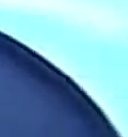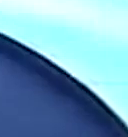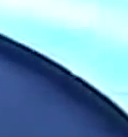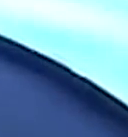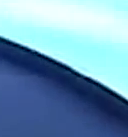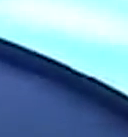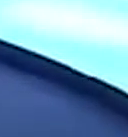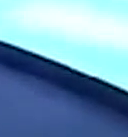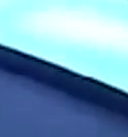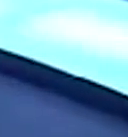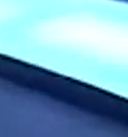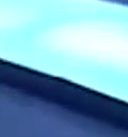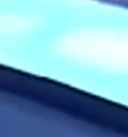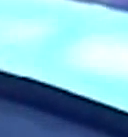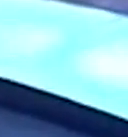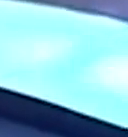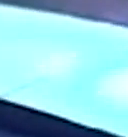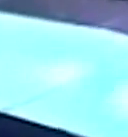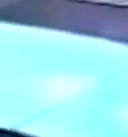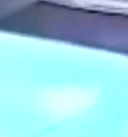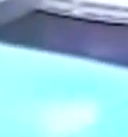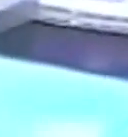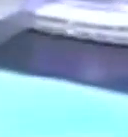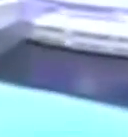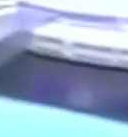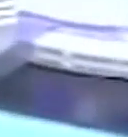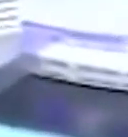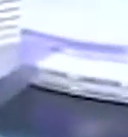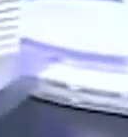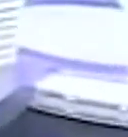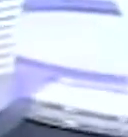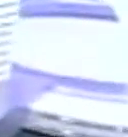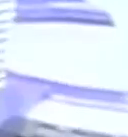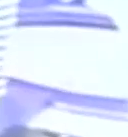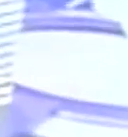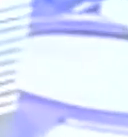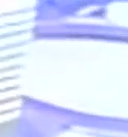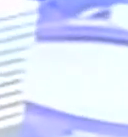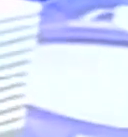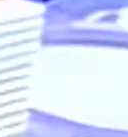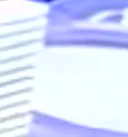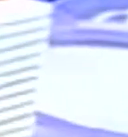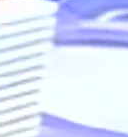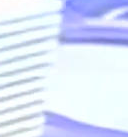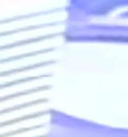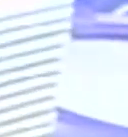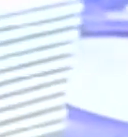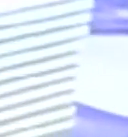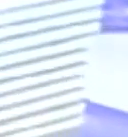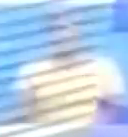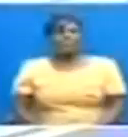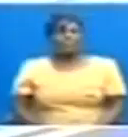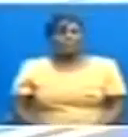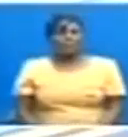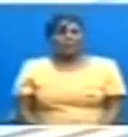British officials who commit crimes on Kenyan soil will no longer have immunity. That is according to the latest MOU signed between the two countries. This